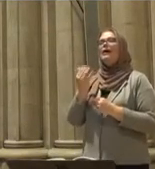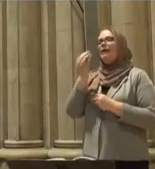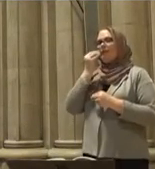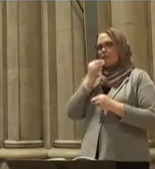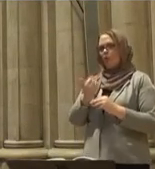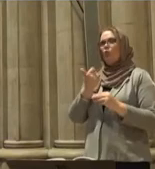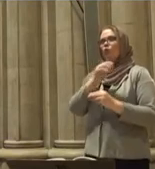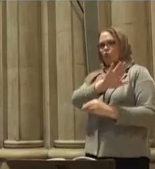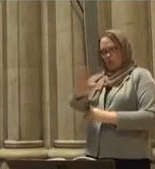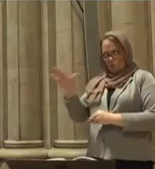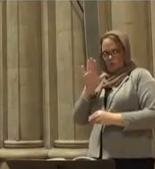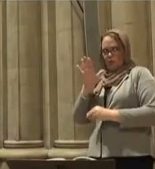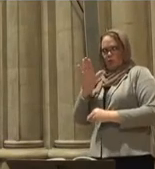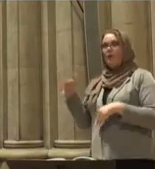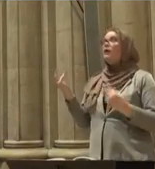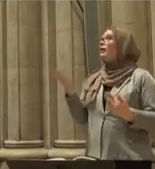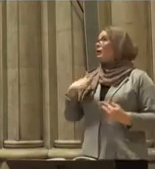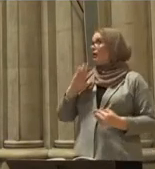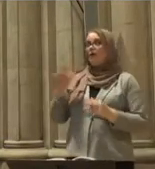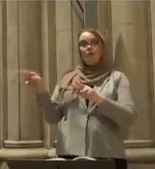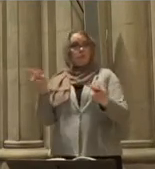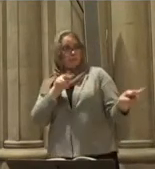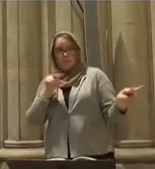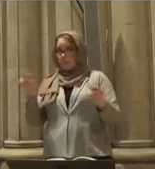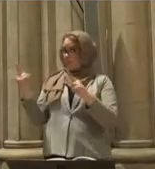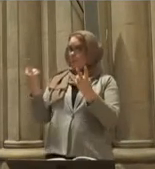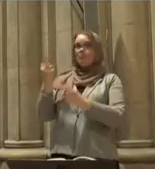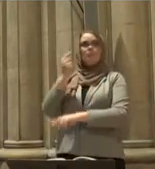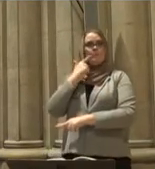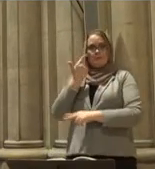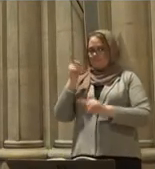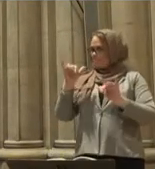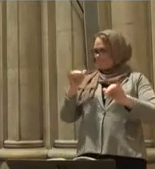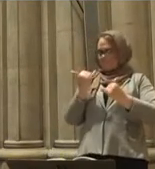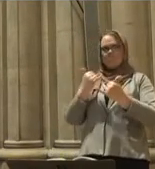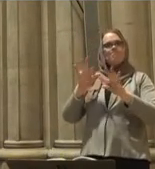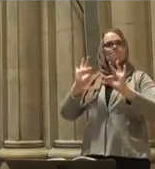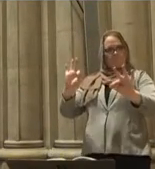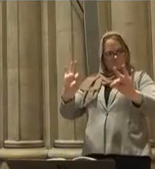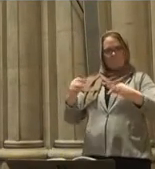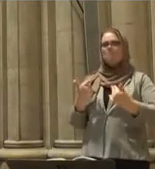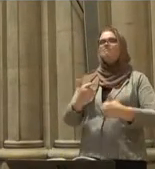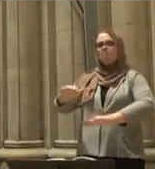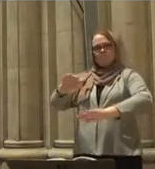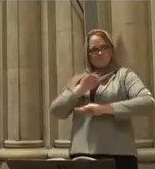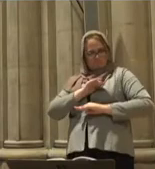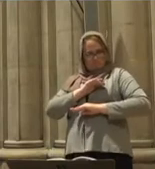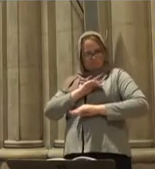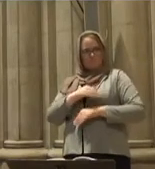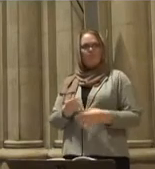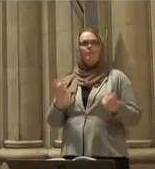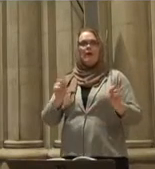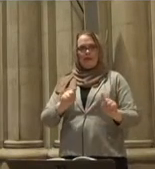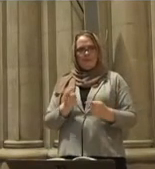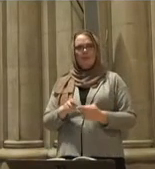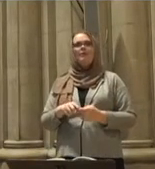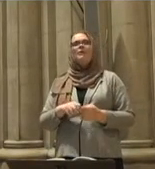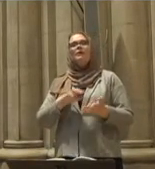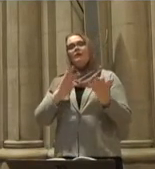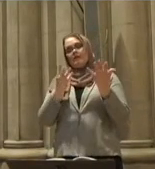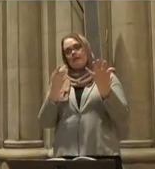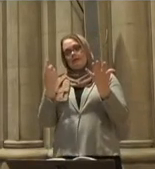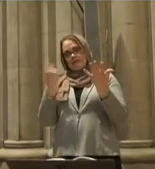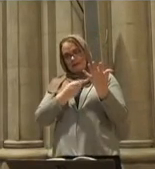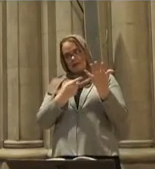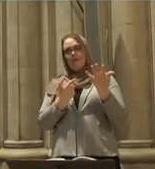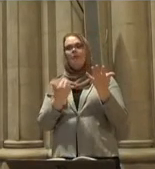and indeed it was very good. And there were evening, and there was morning, the sixth